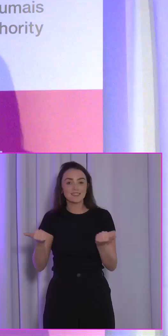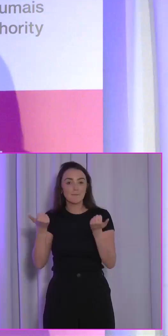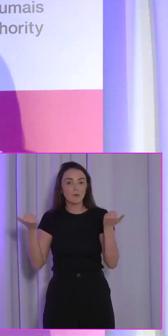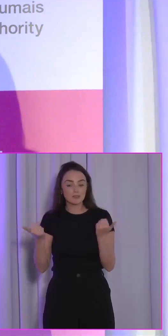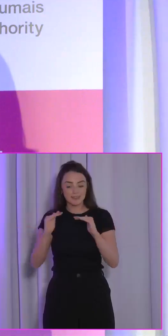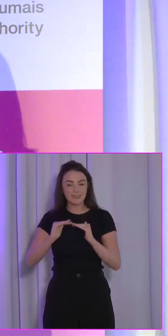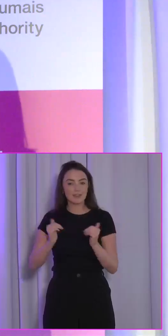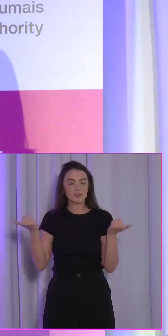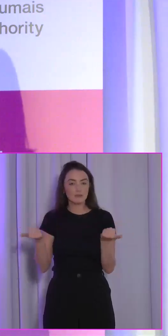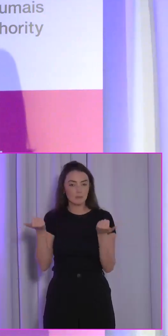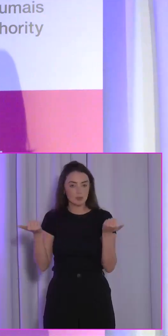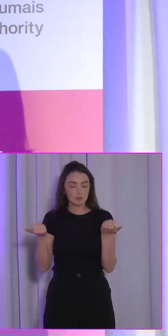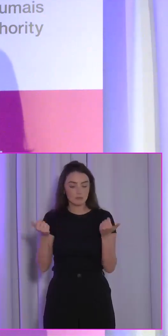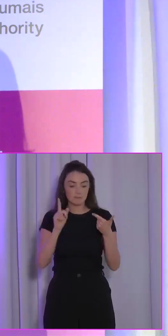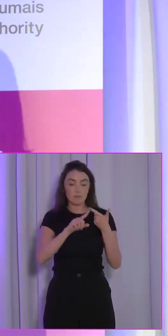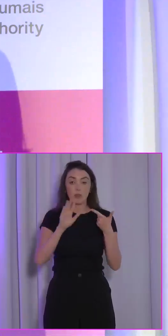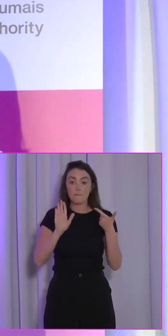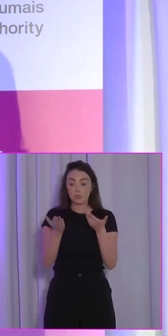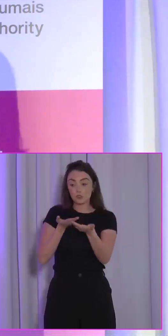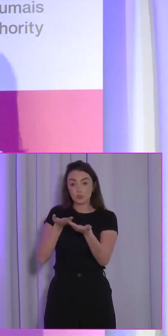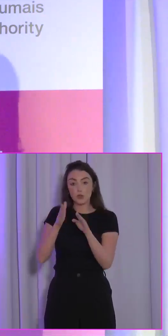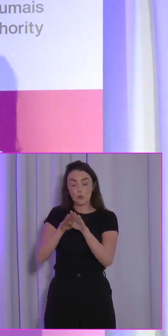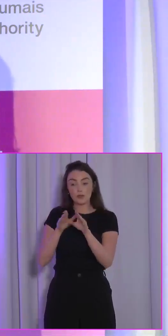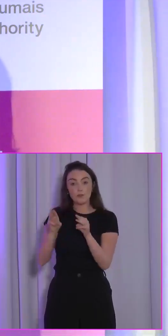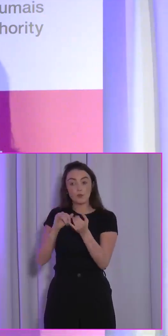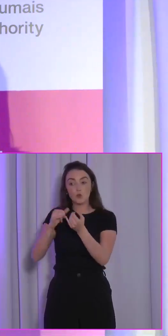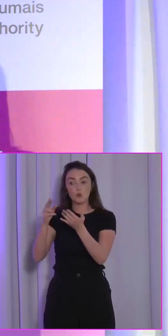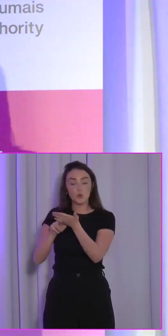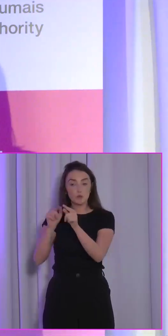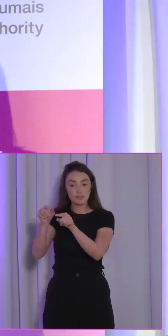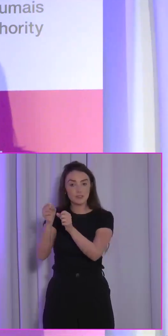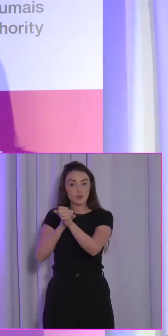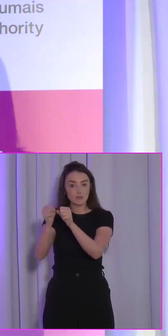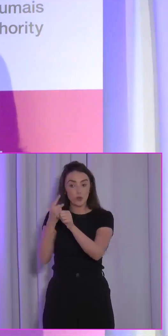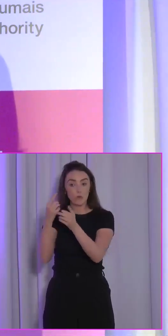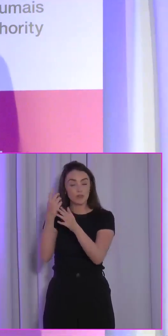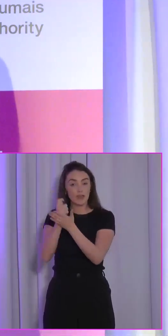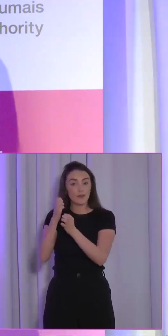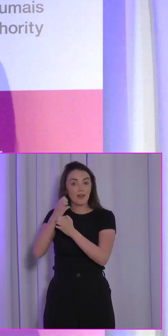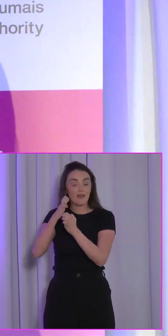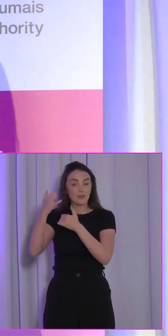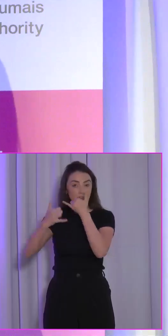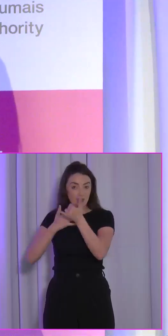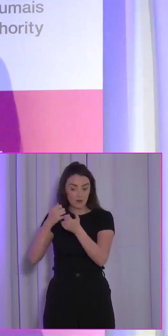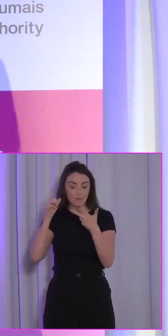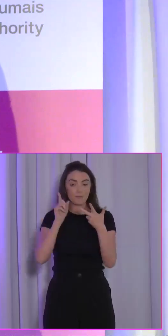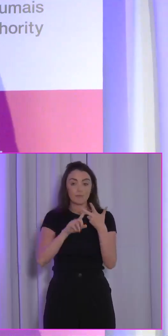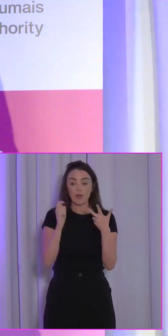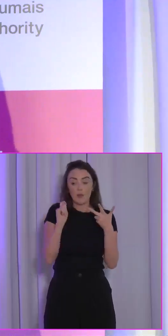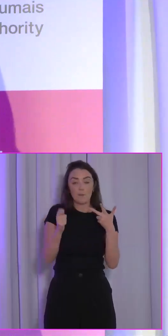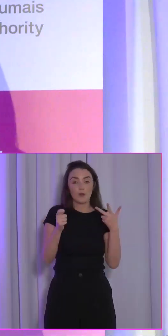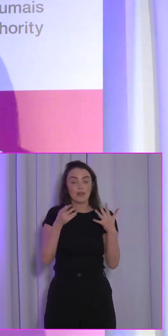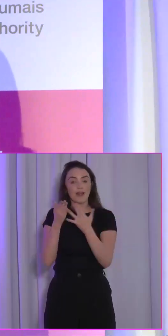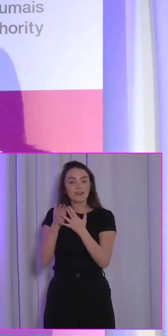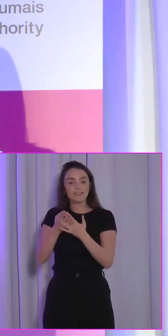to consult with people who use those services at least once per year, and to appoint an access liaison officer to deal